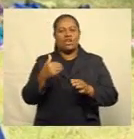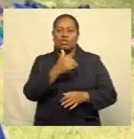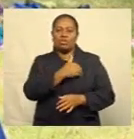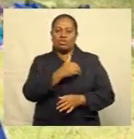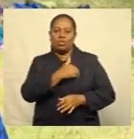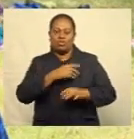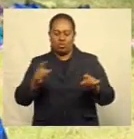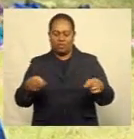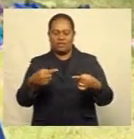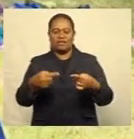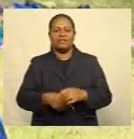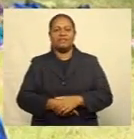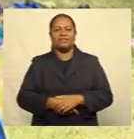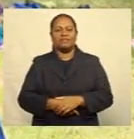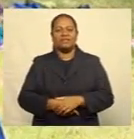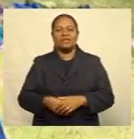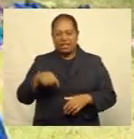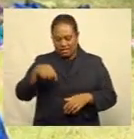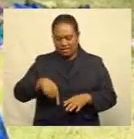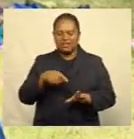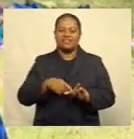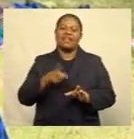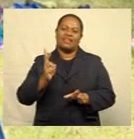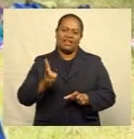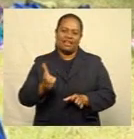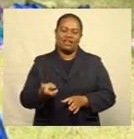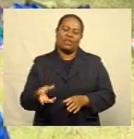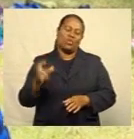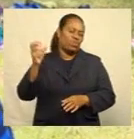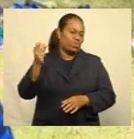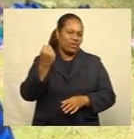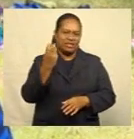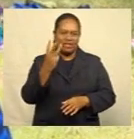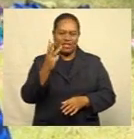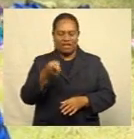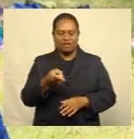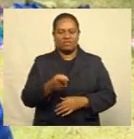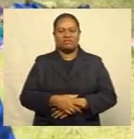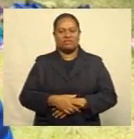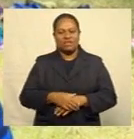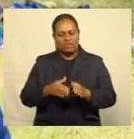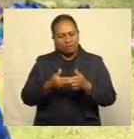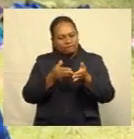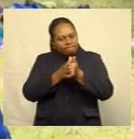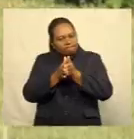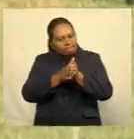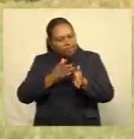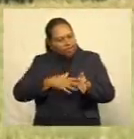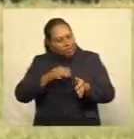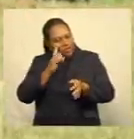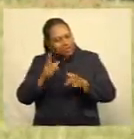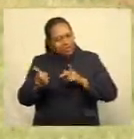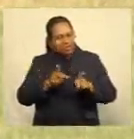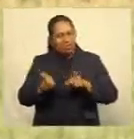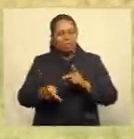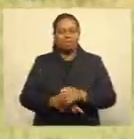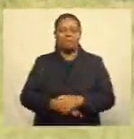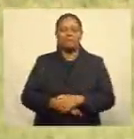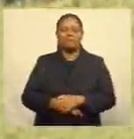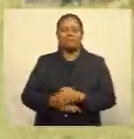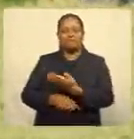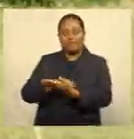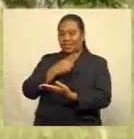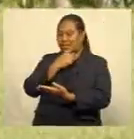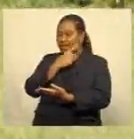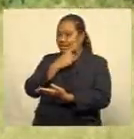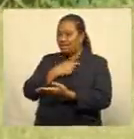competition, and she also won this year's zone competition. So we are looking forward to see her perform. Lavolalau first took